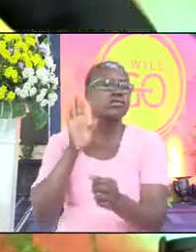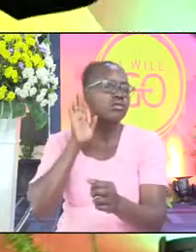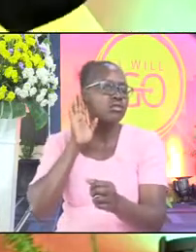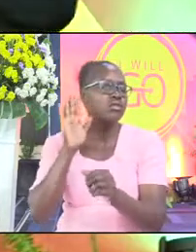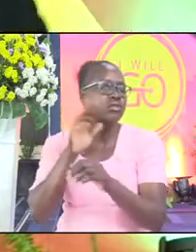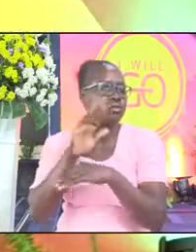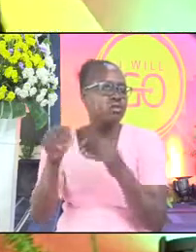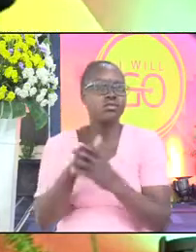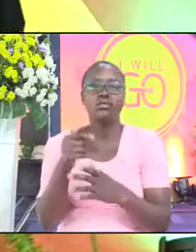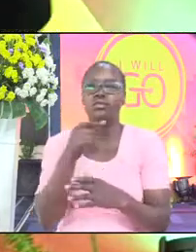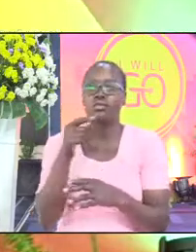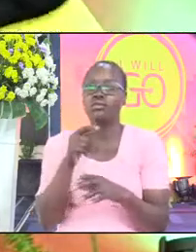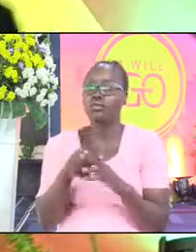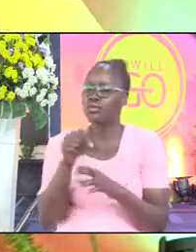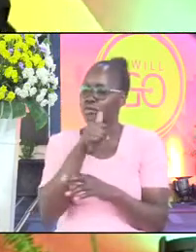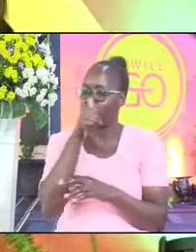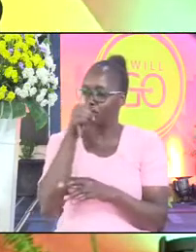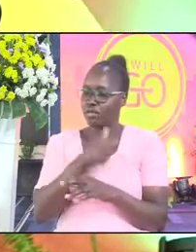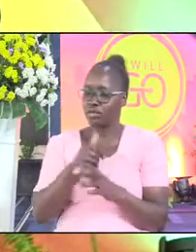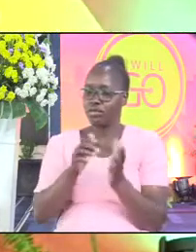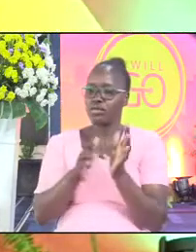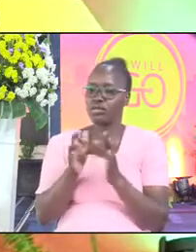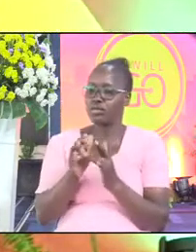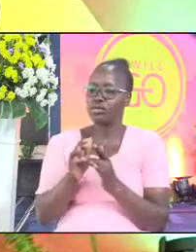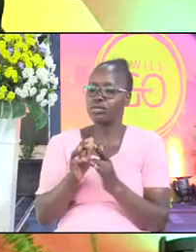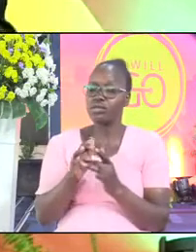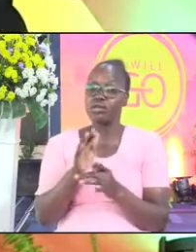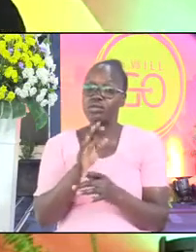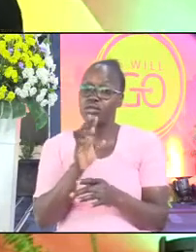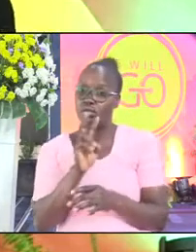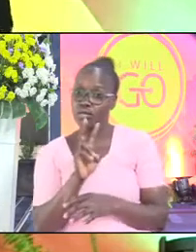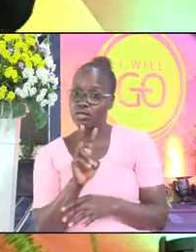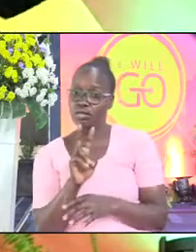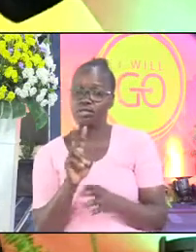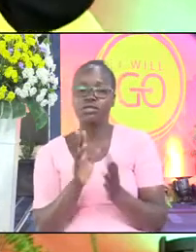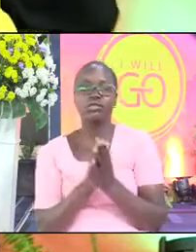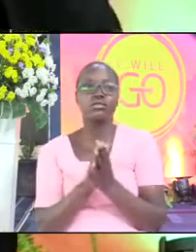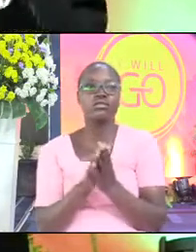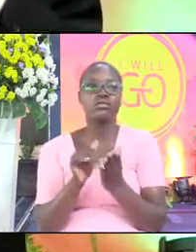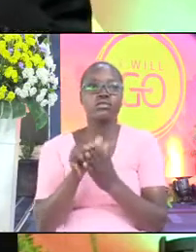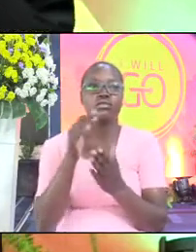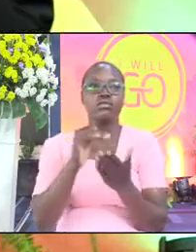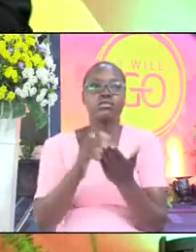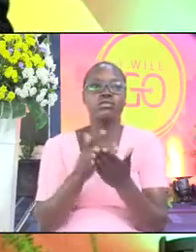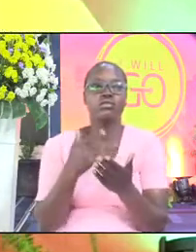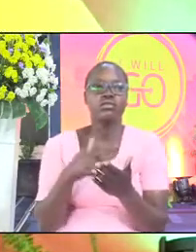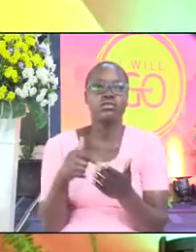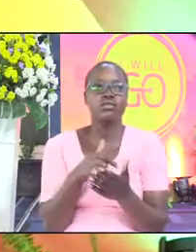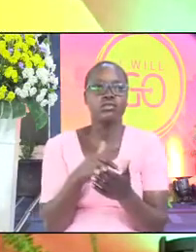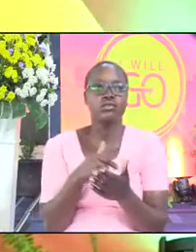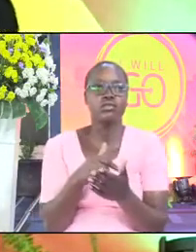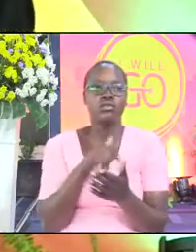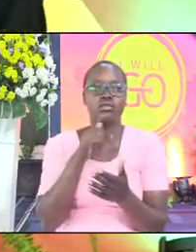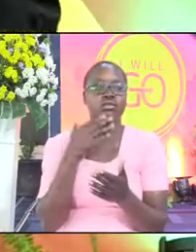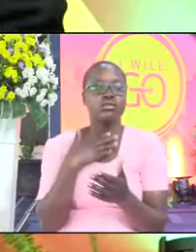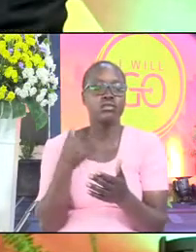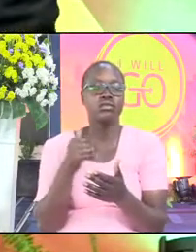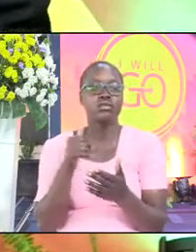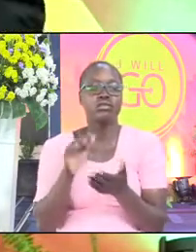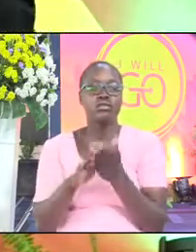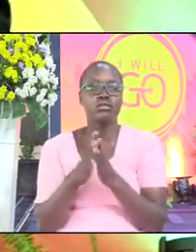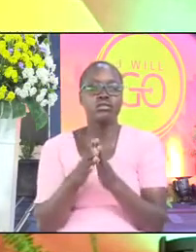say, even in secret. Jesus is a scientist. And you know, one of the reasons why some of us do not want to